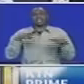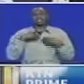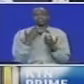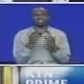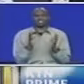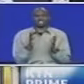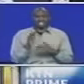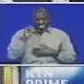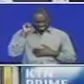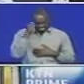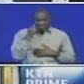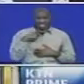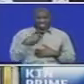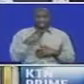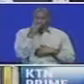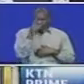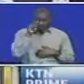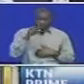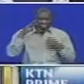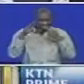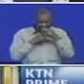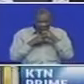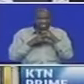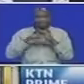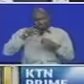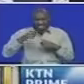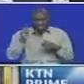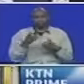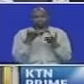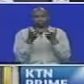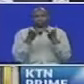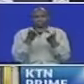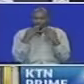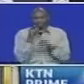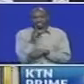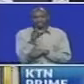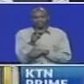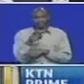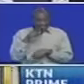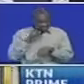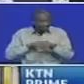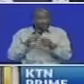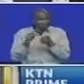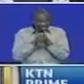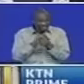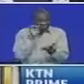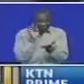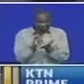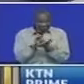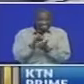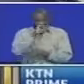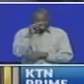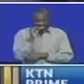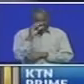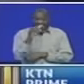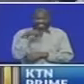Kenya shillings 1.7 billion of taxpayer funds are at risk. While dismissing her Friday, the JSC announced that she had admitted